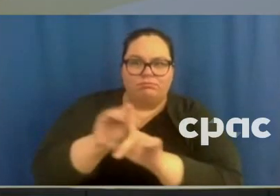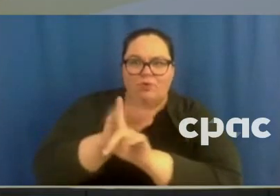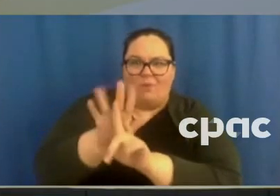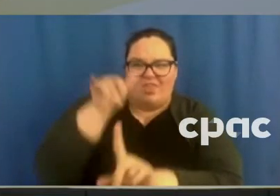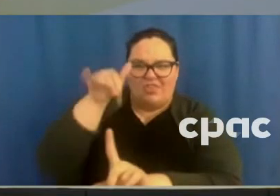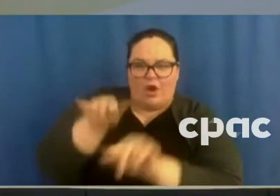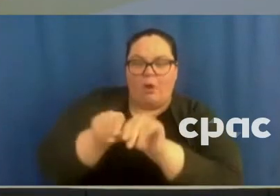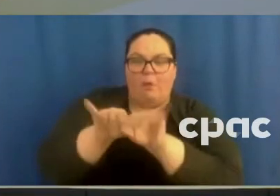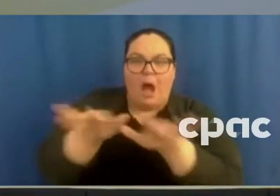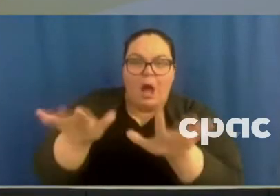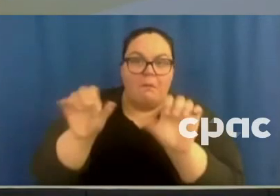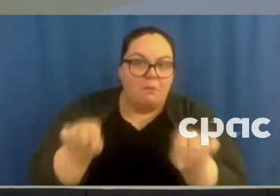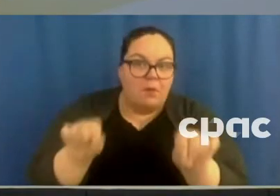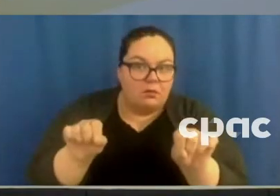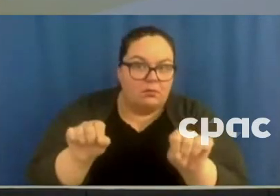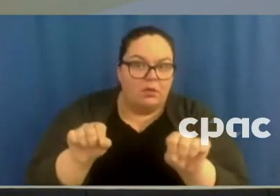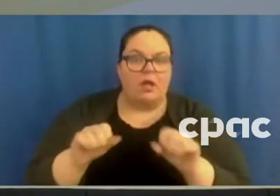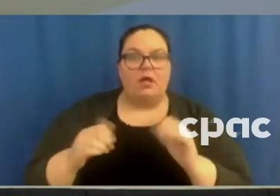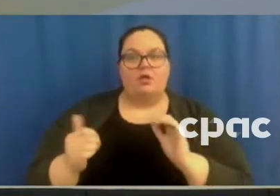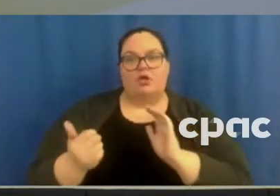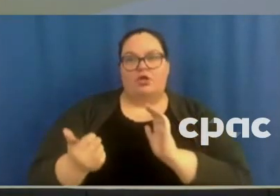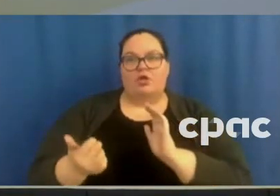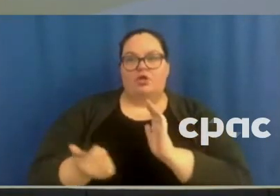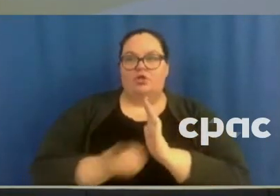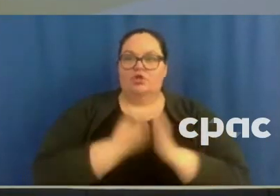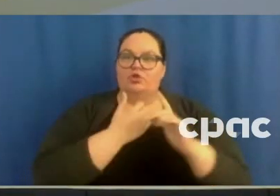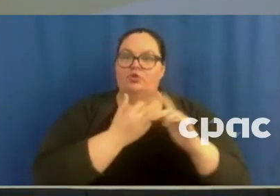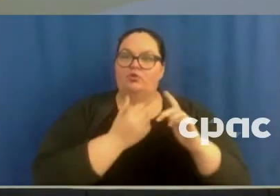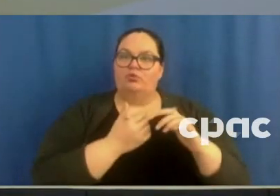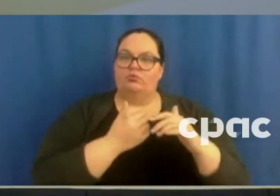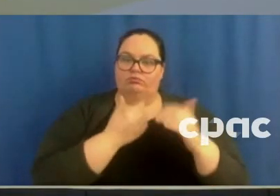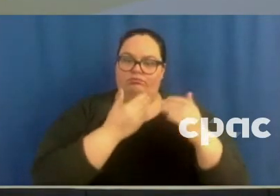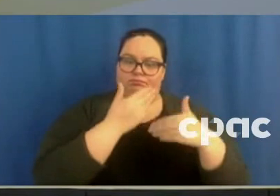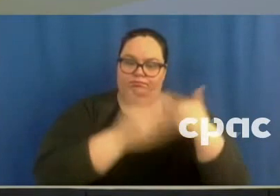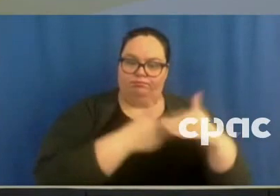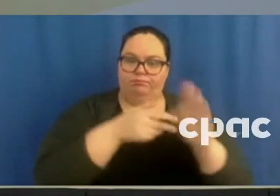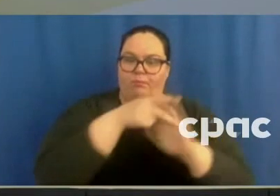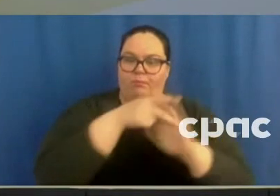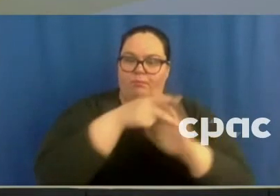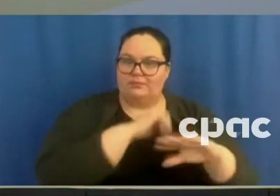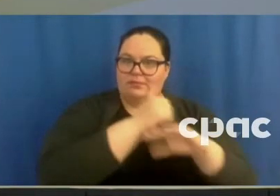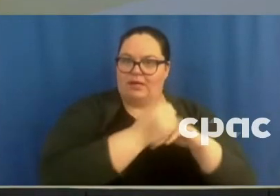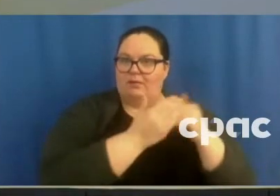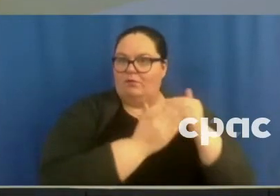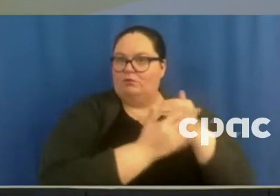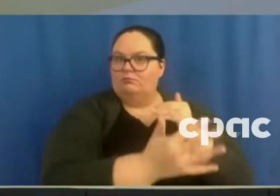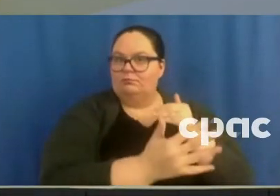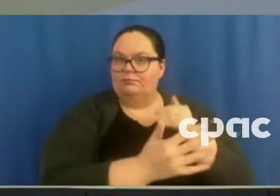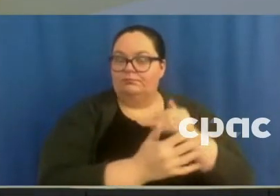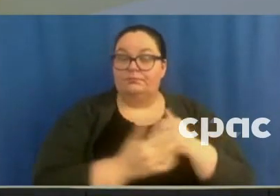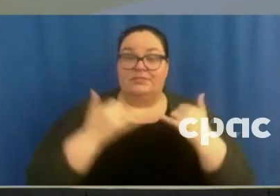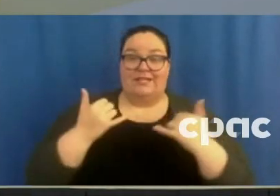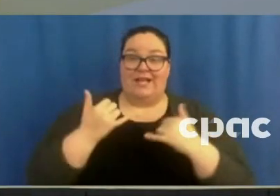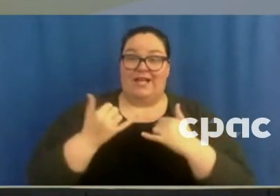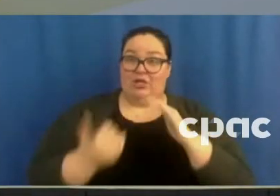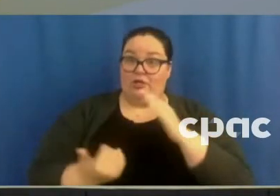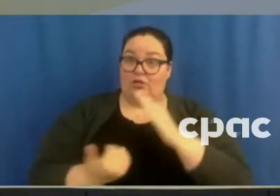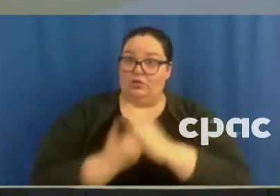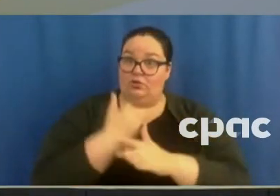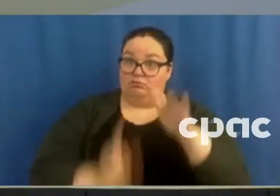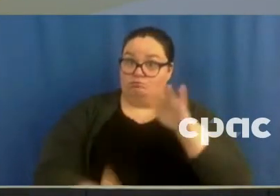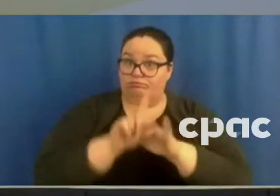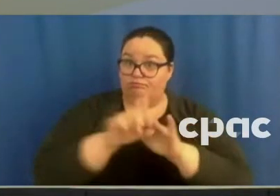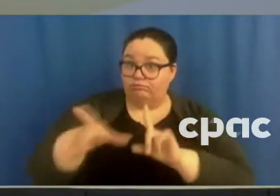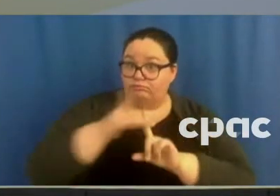details of the new circuit breaker measures. Today, there are 6 new cases of COVID-19 to report in